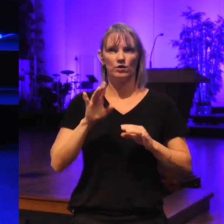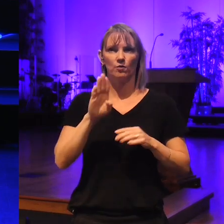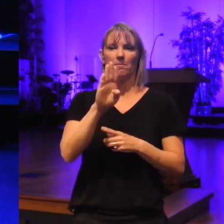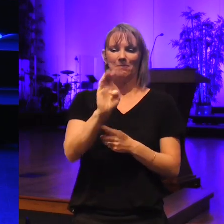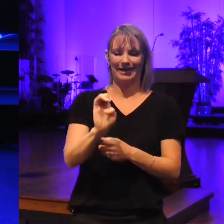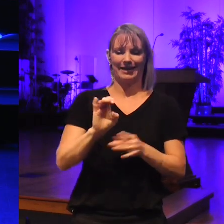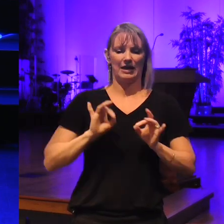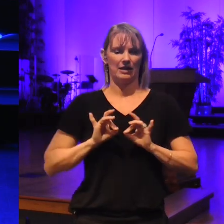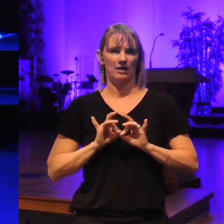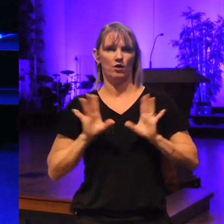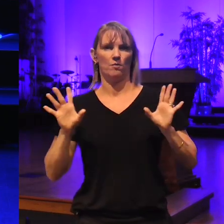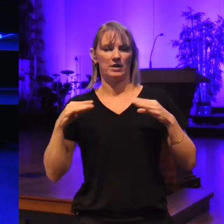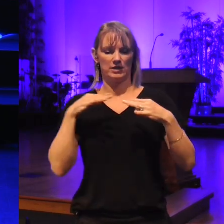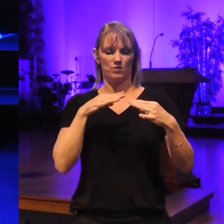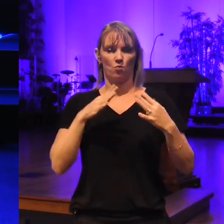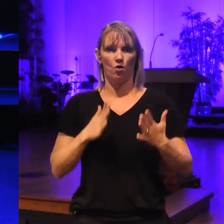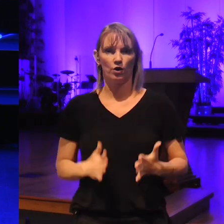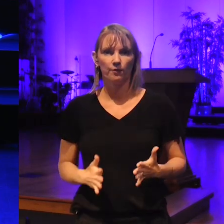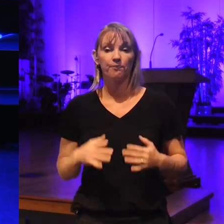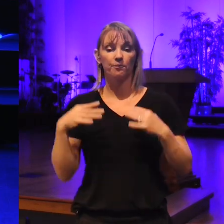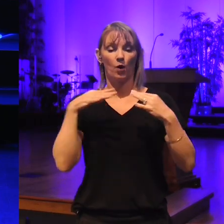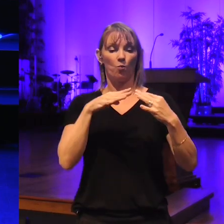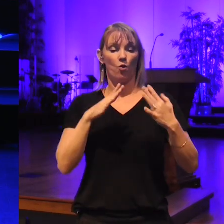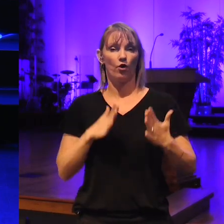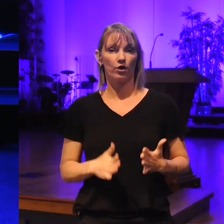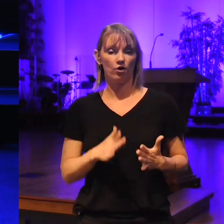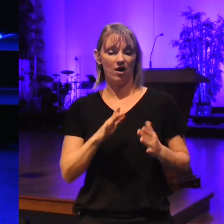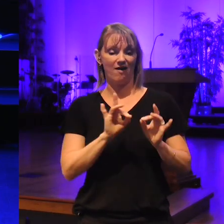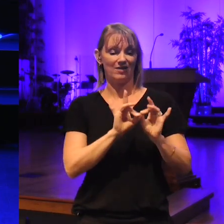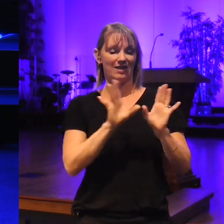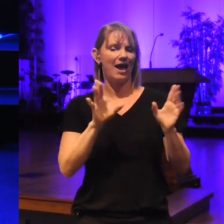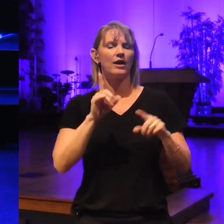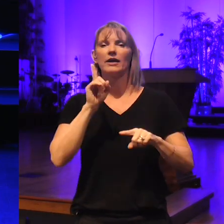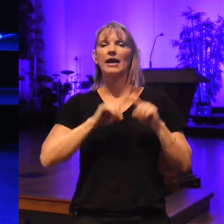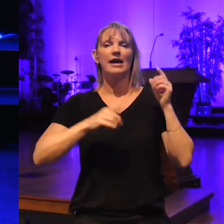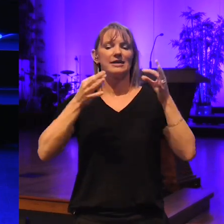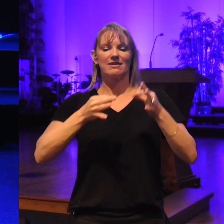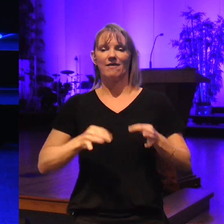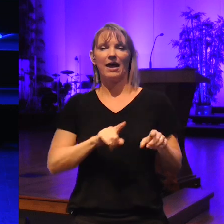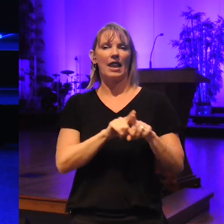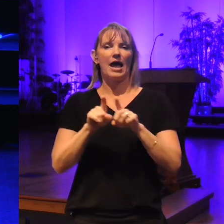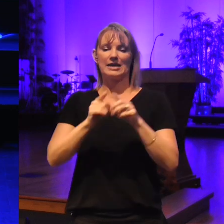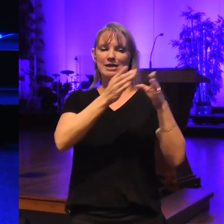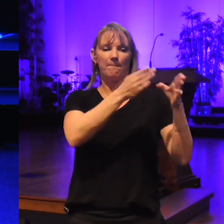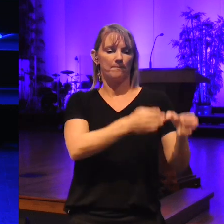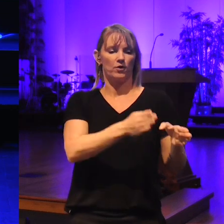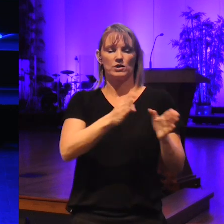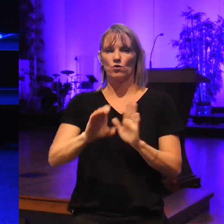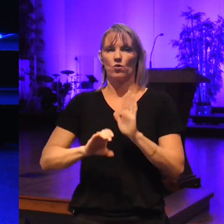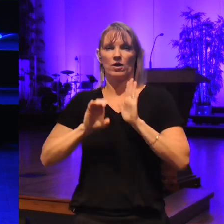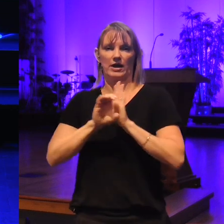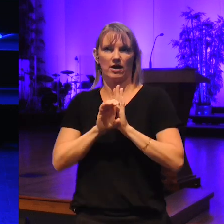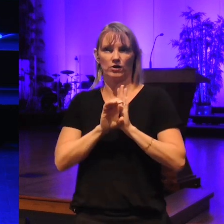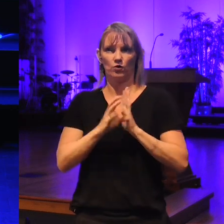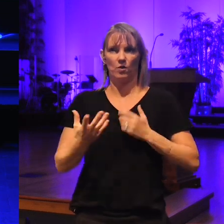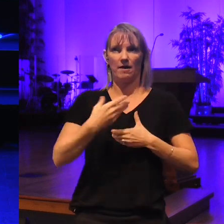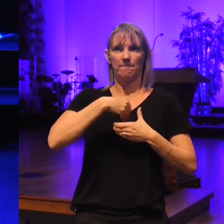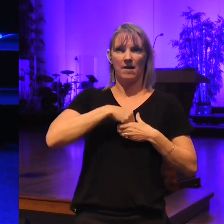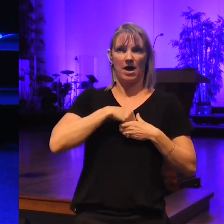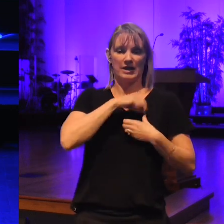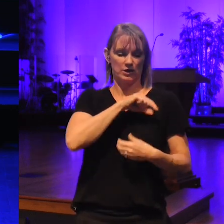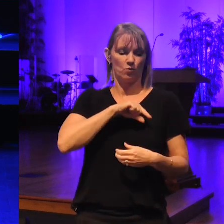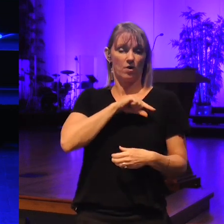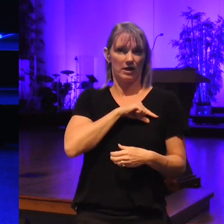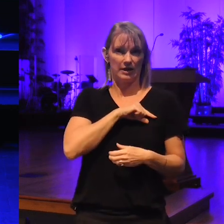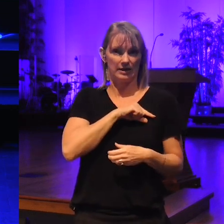warrior. So a warrior of light cannot be defined as a person or a character who embodies the qualities. It